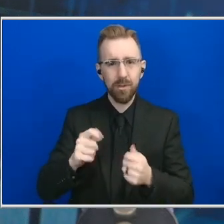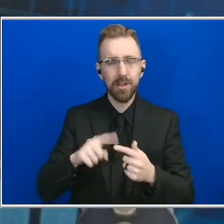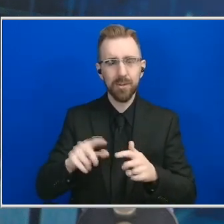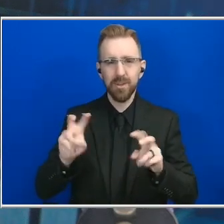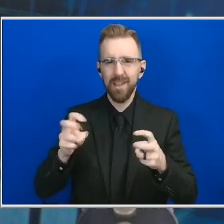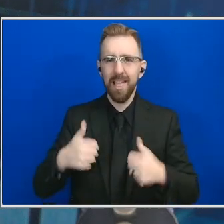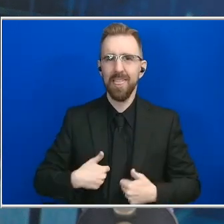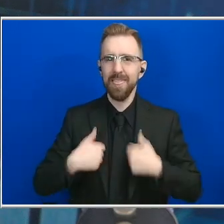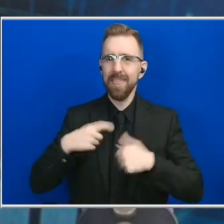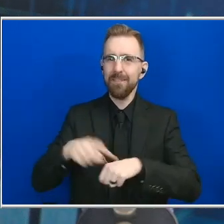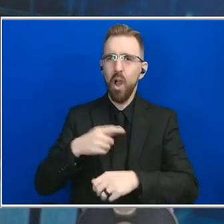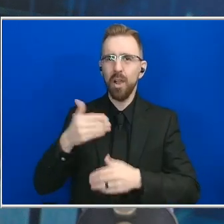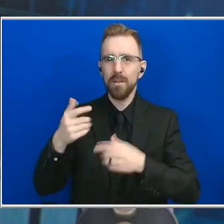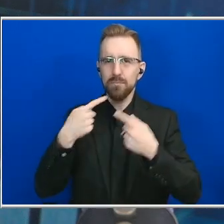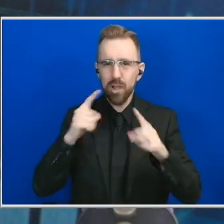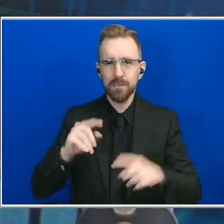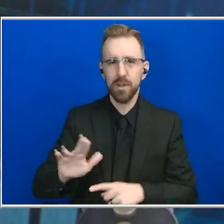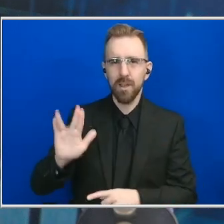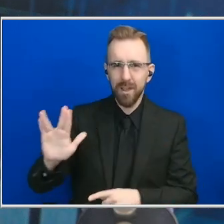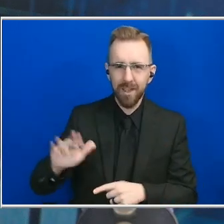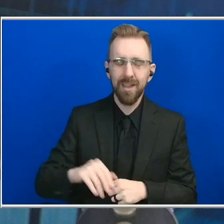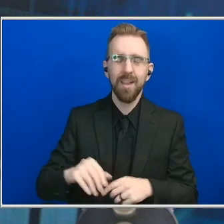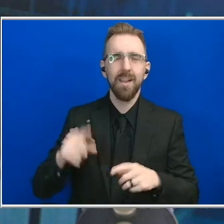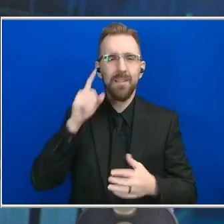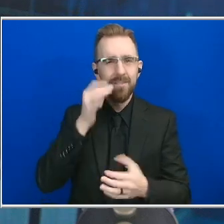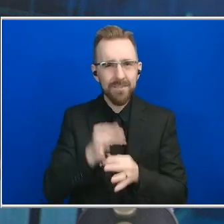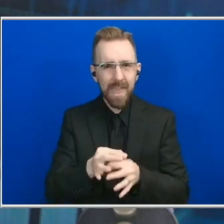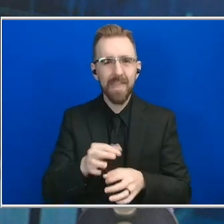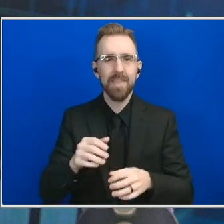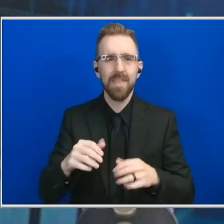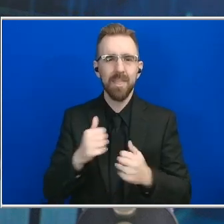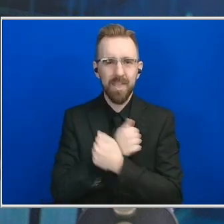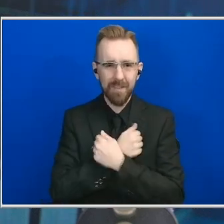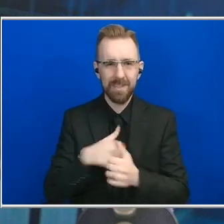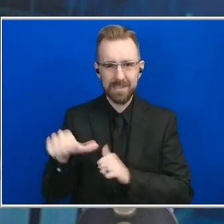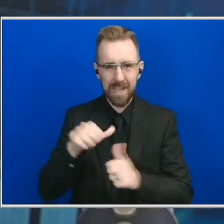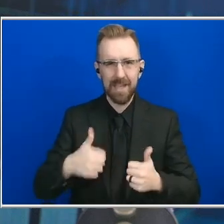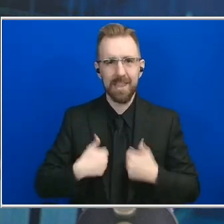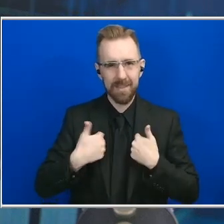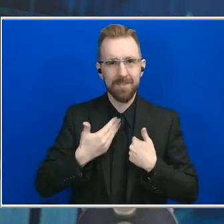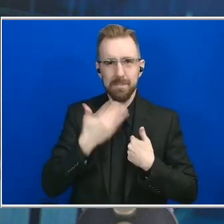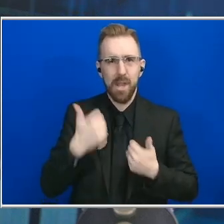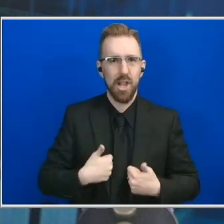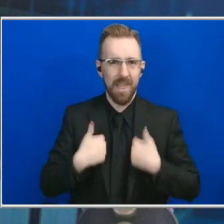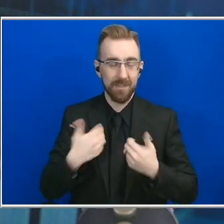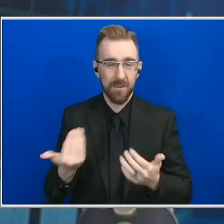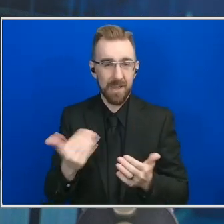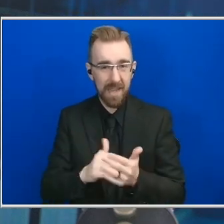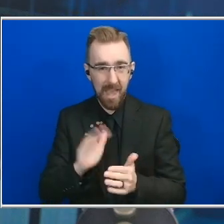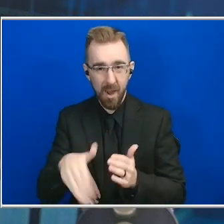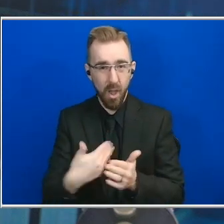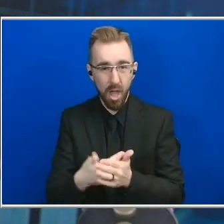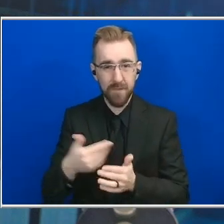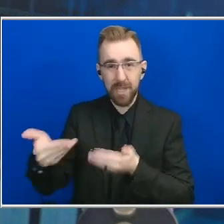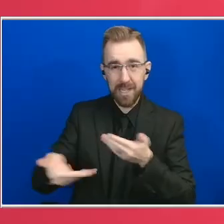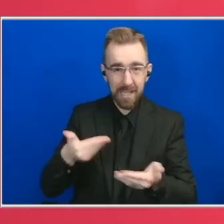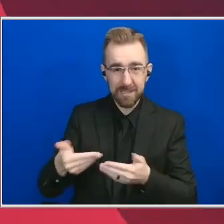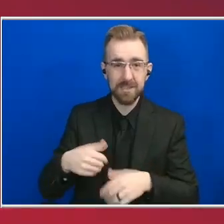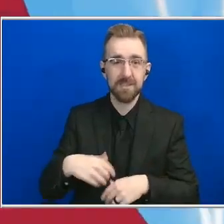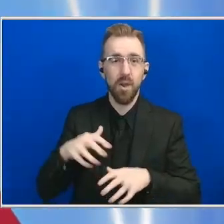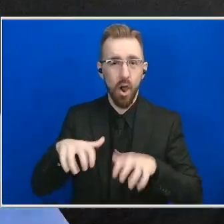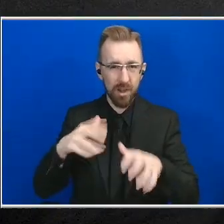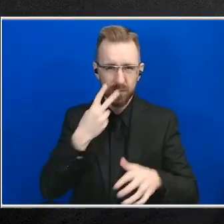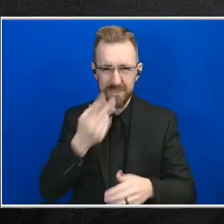together faith, hope, and science, and help you live a better life. So thanks again to all of our guests and to our audience. We'll see you next time. Have a great